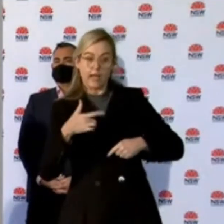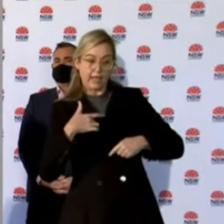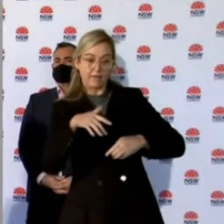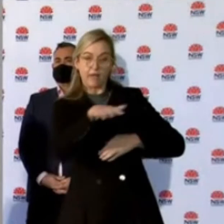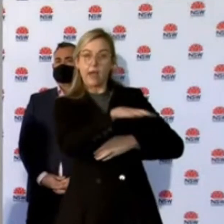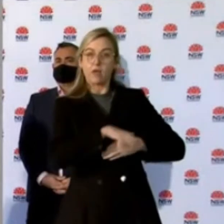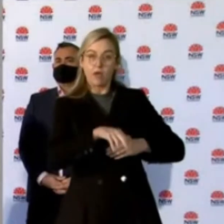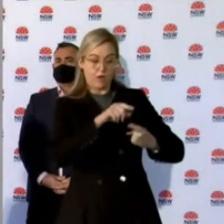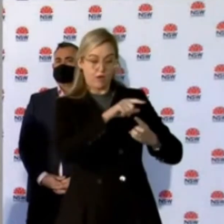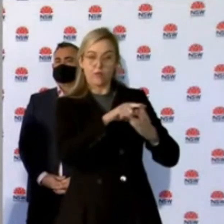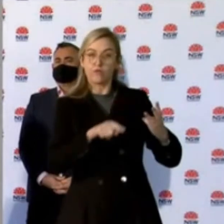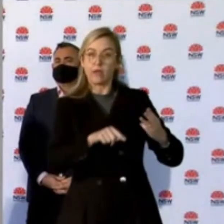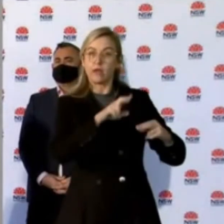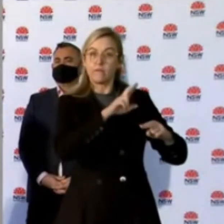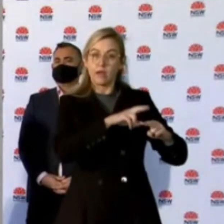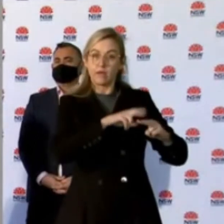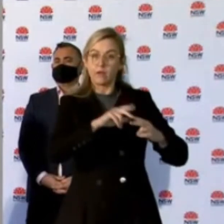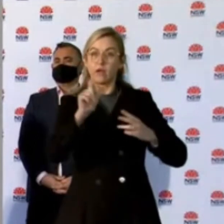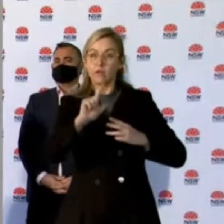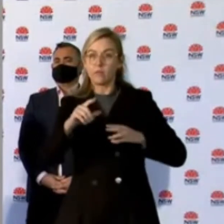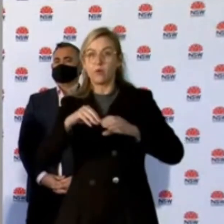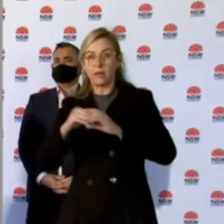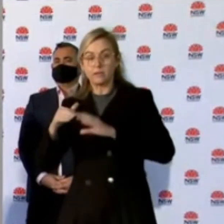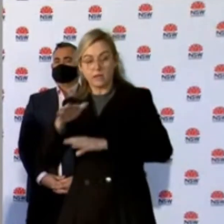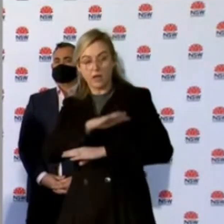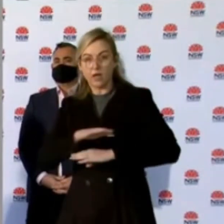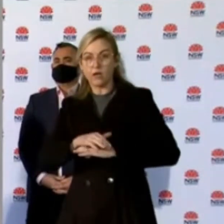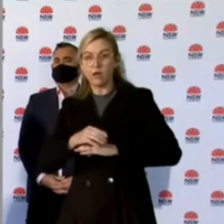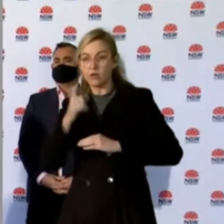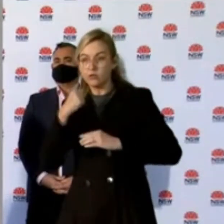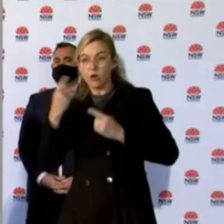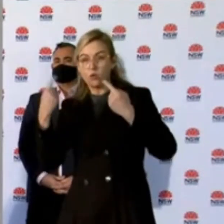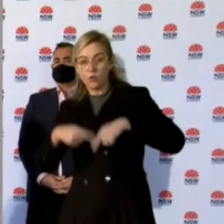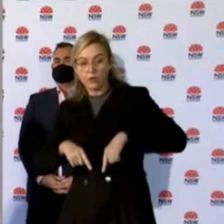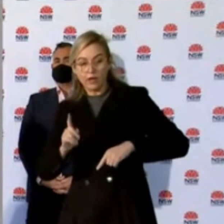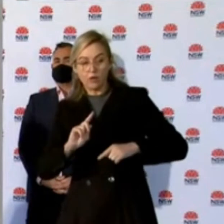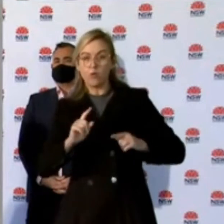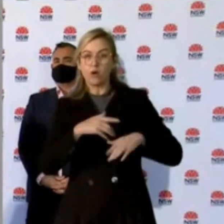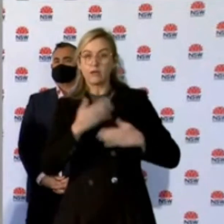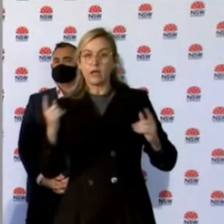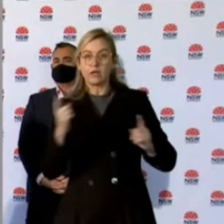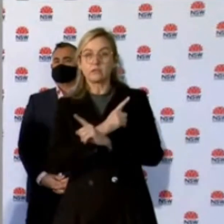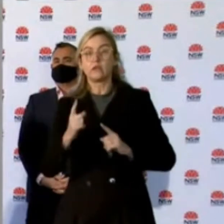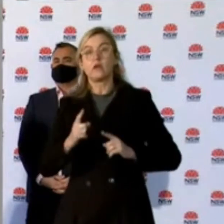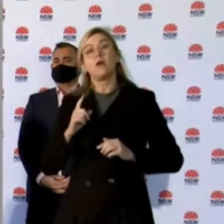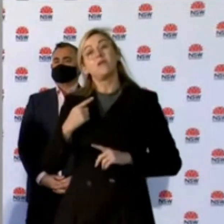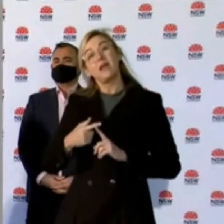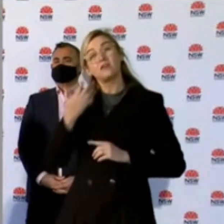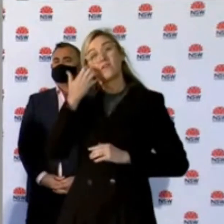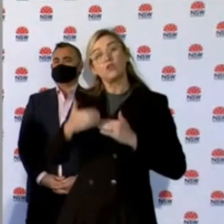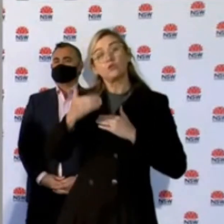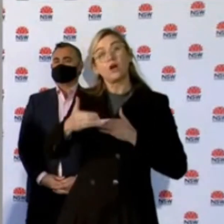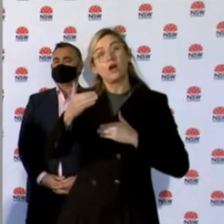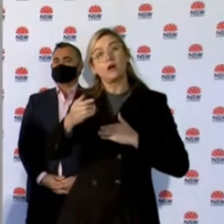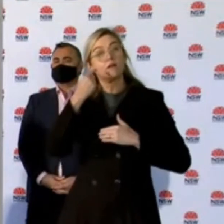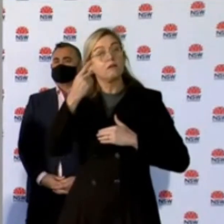is particularly prevalent. And can I please say to everybody, I'm not going to rule out that there won't be further tweaks, because dealing with a pandemic,